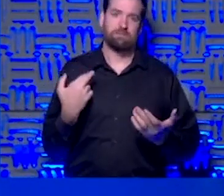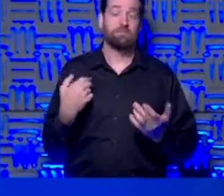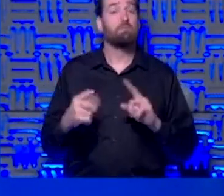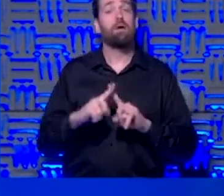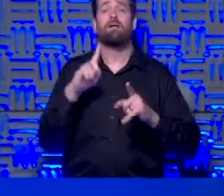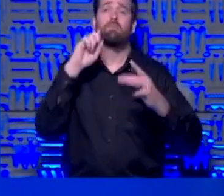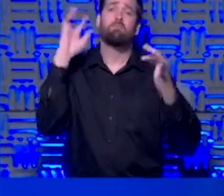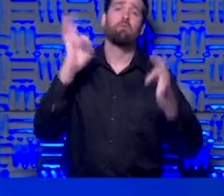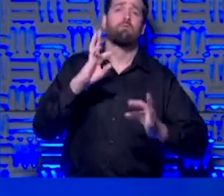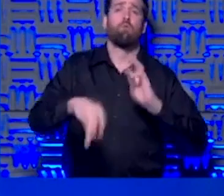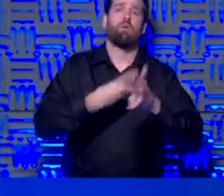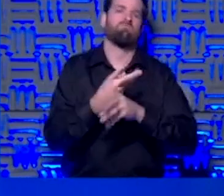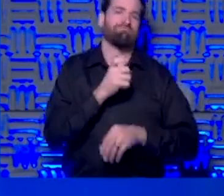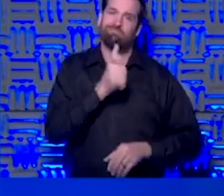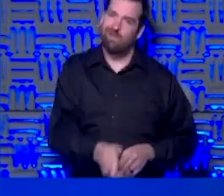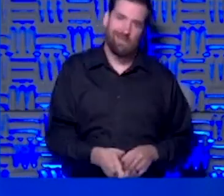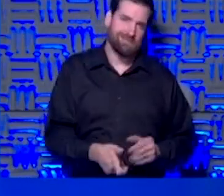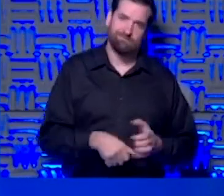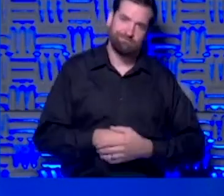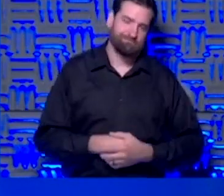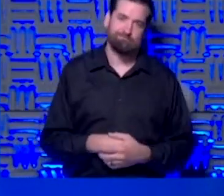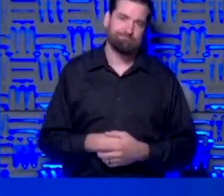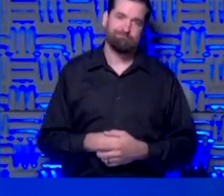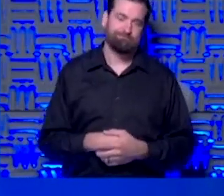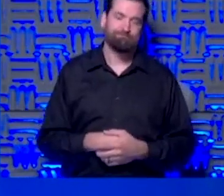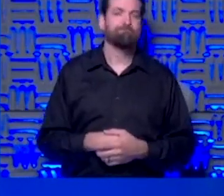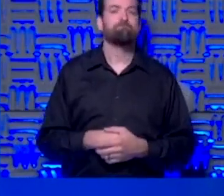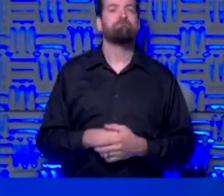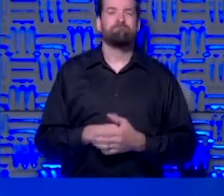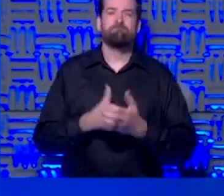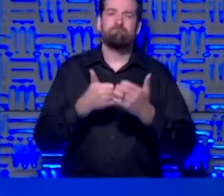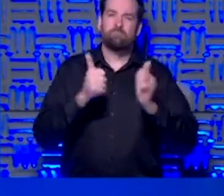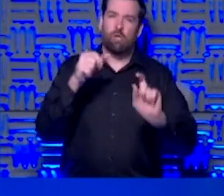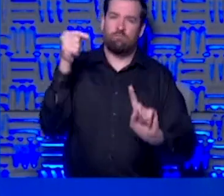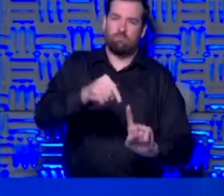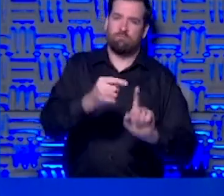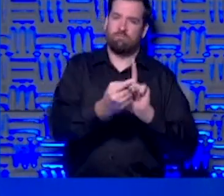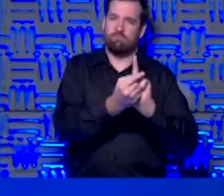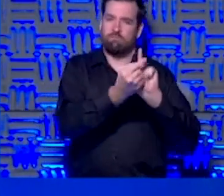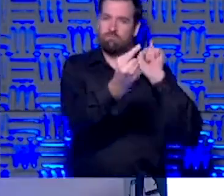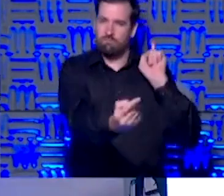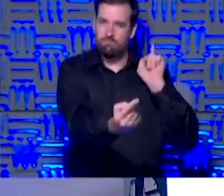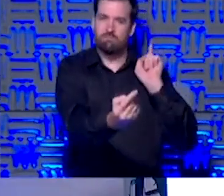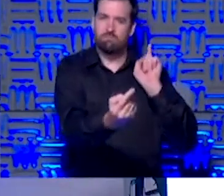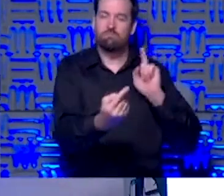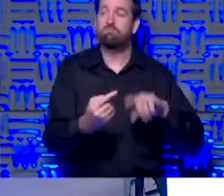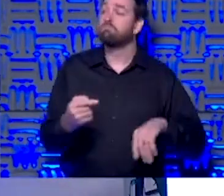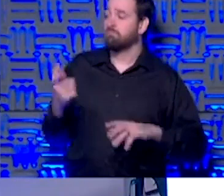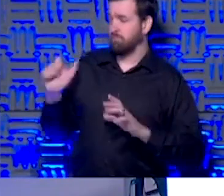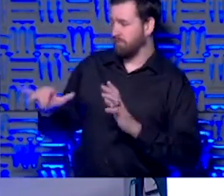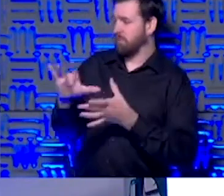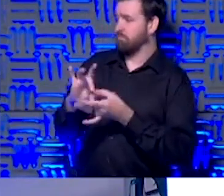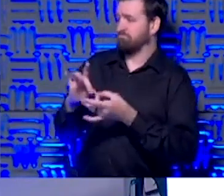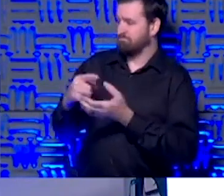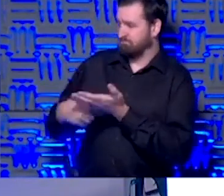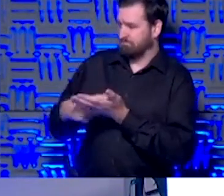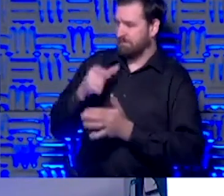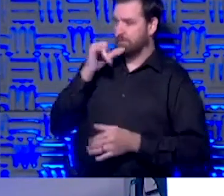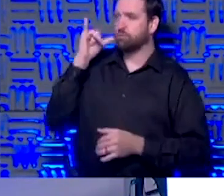perfect world, so we can't take that part to the bank. So try and do that physical distancing. And I think that goes to the point we were talking about yesterday in the classroom